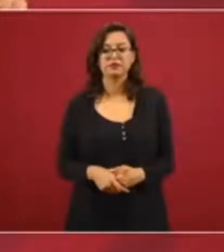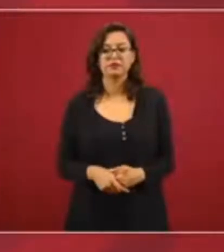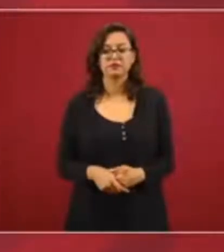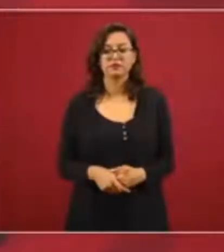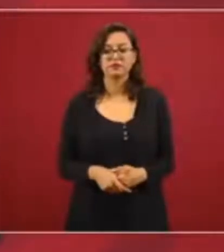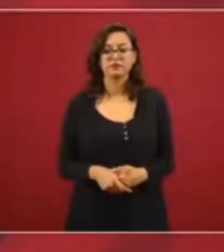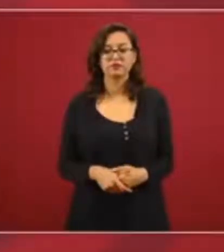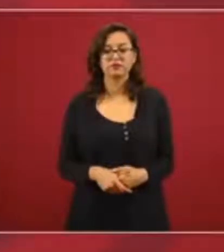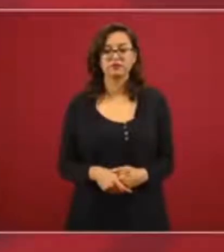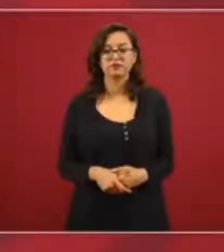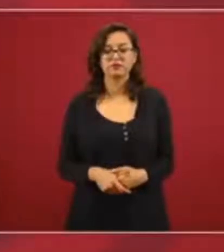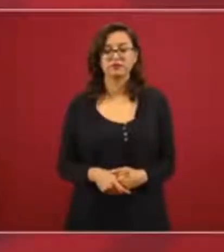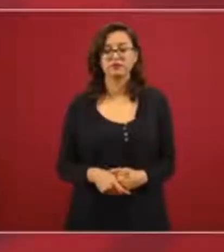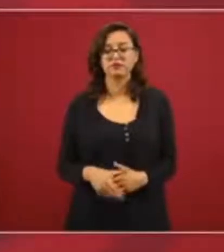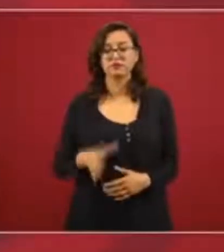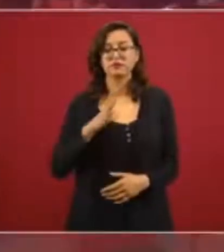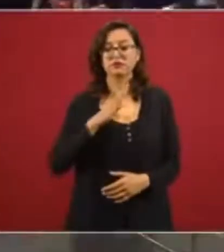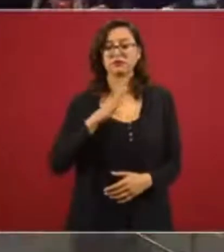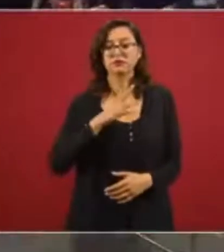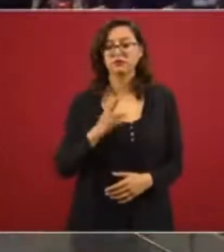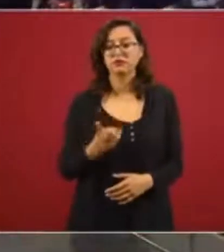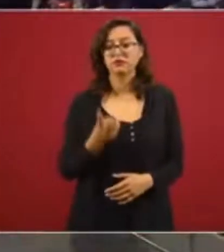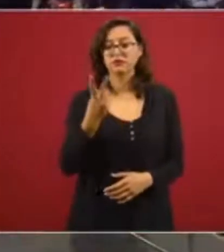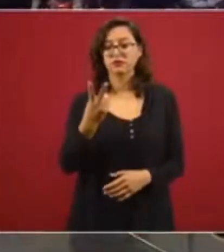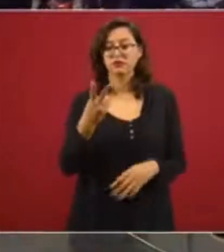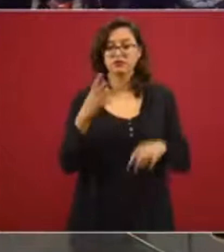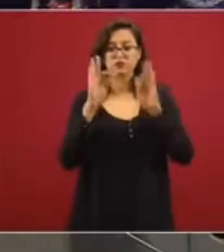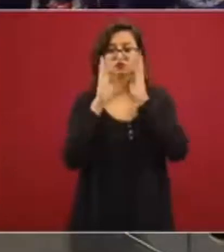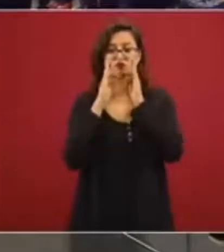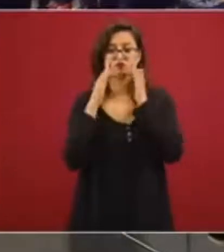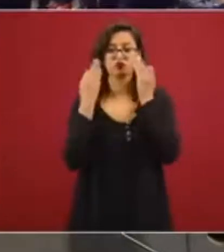dos posibilidades.